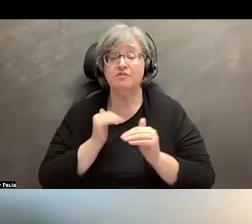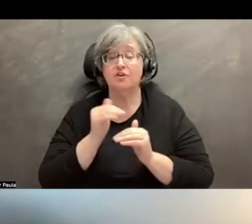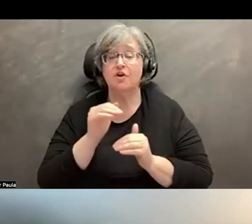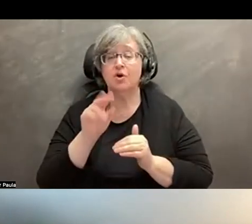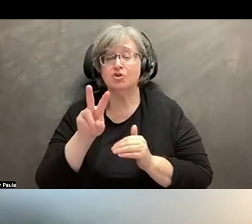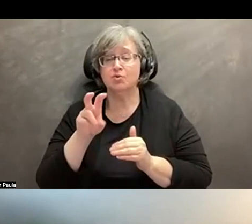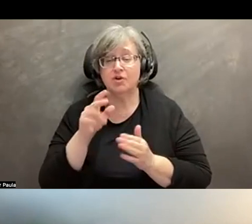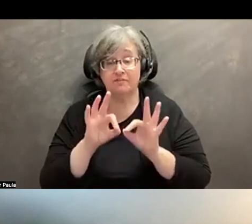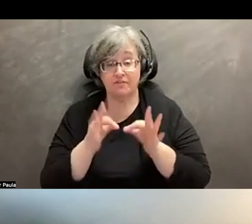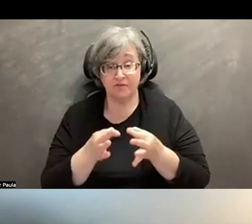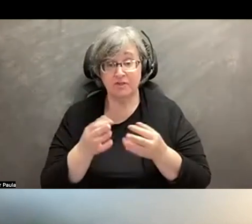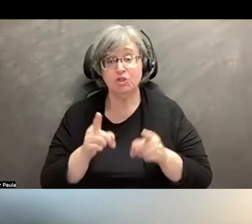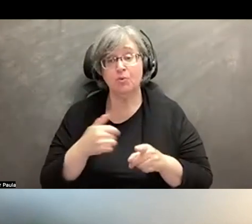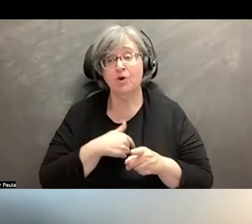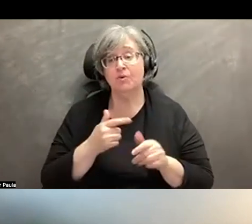we first